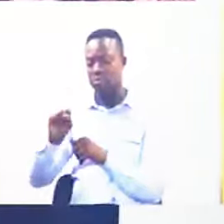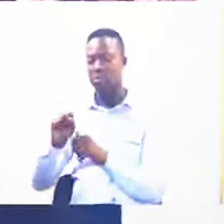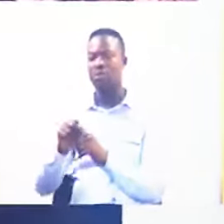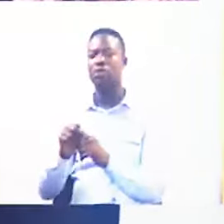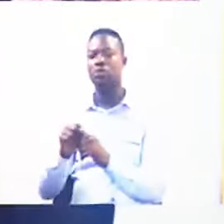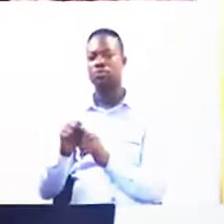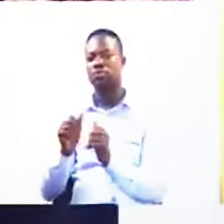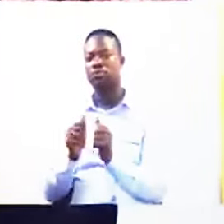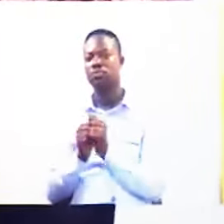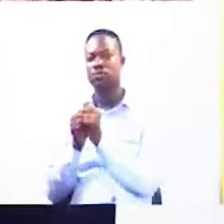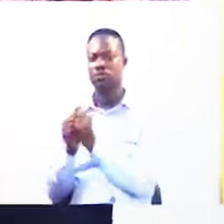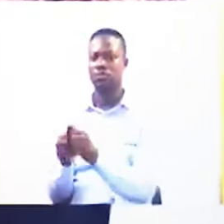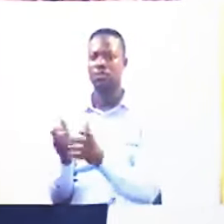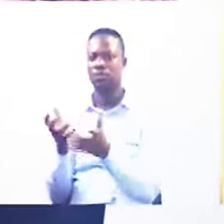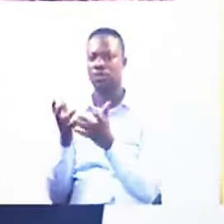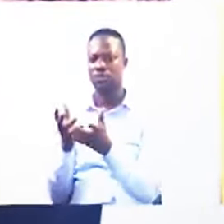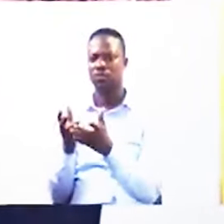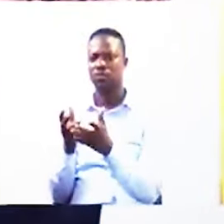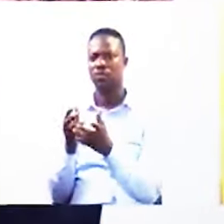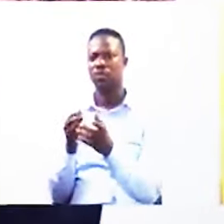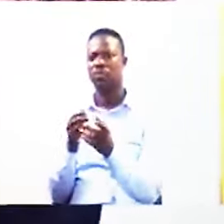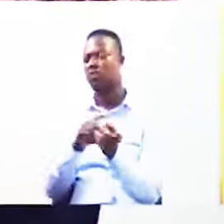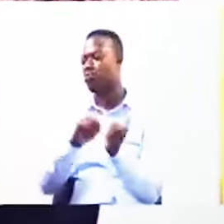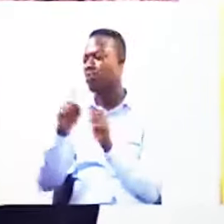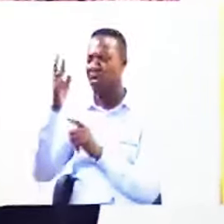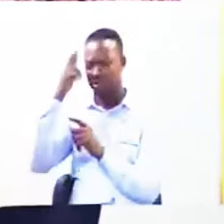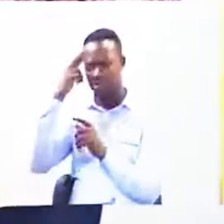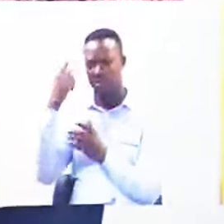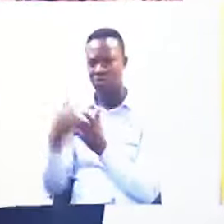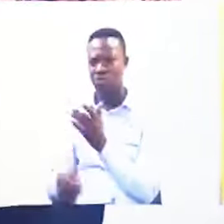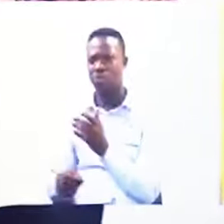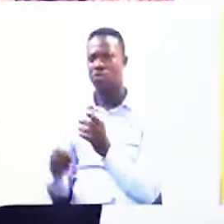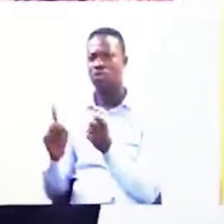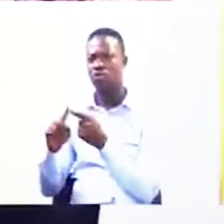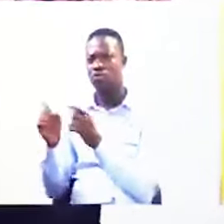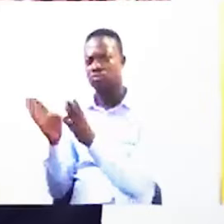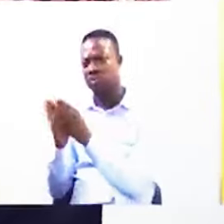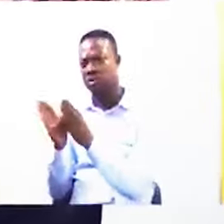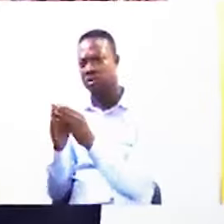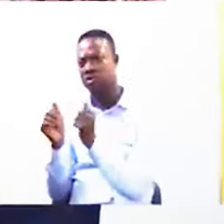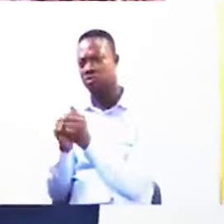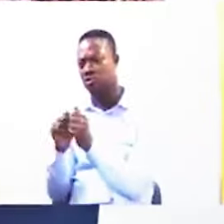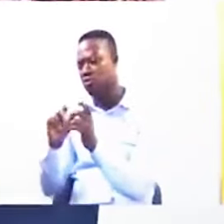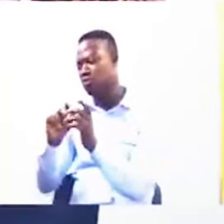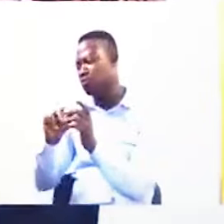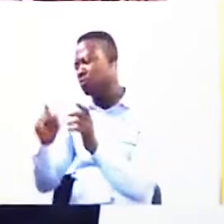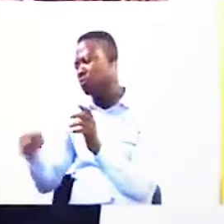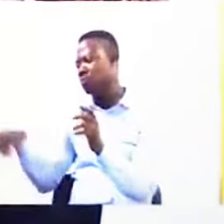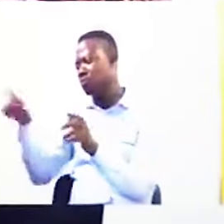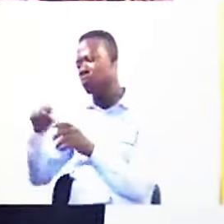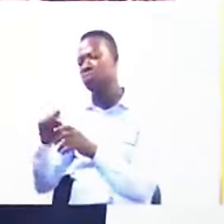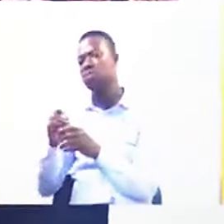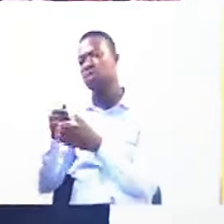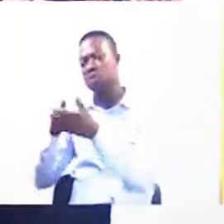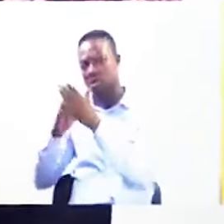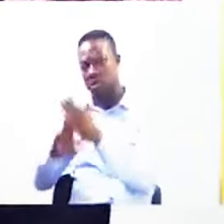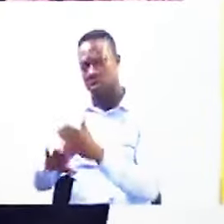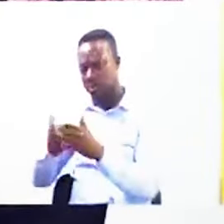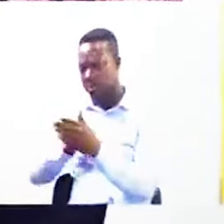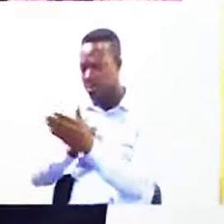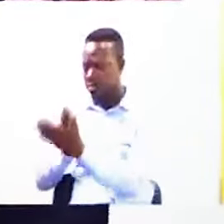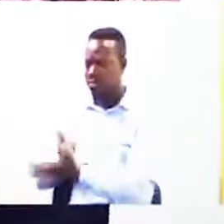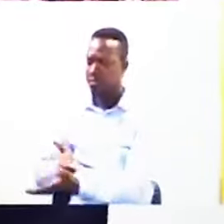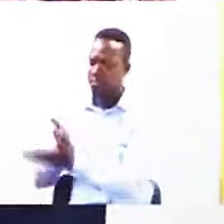revelation and meeting privately with those esteemed as leaders. I presented to them